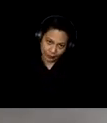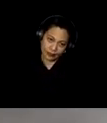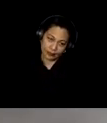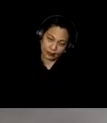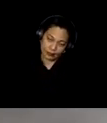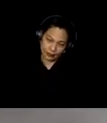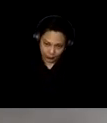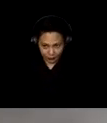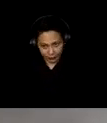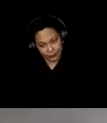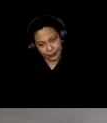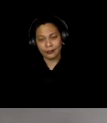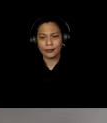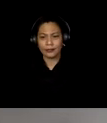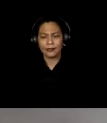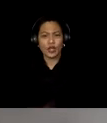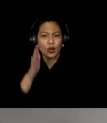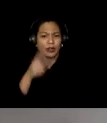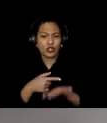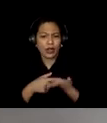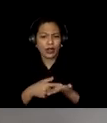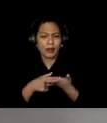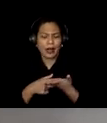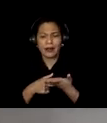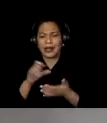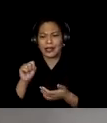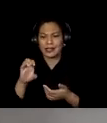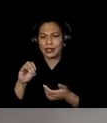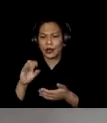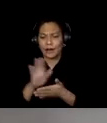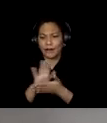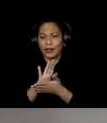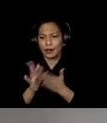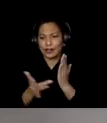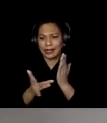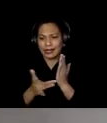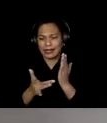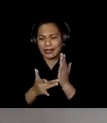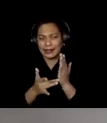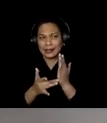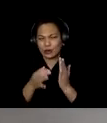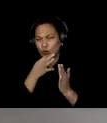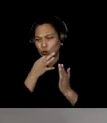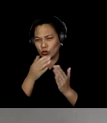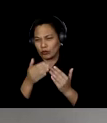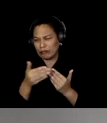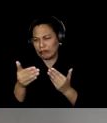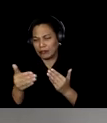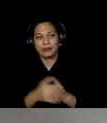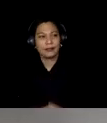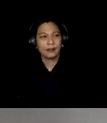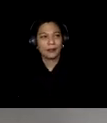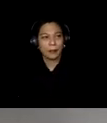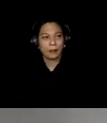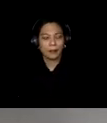But yeah, we'll talk a little bit about SEO video techniques in a bit. But again, going back before keywords, before